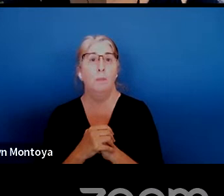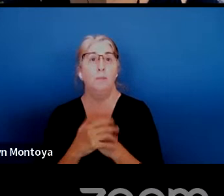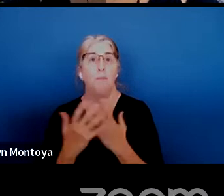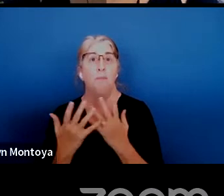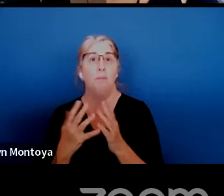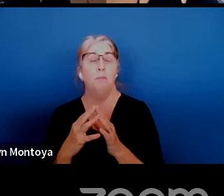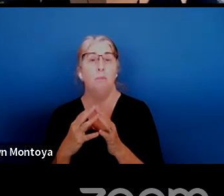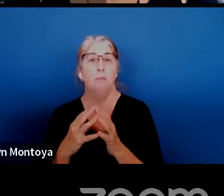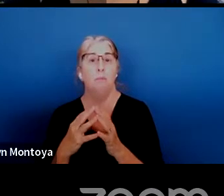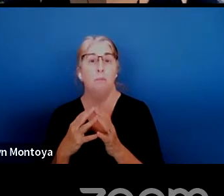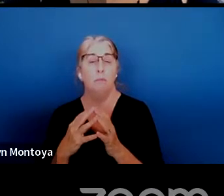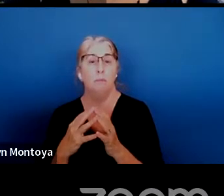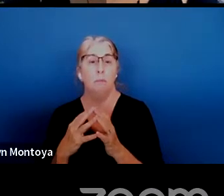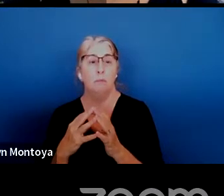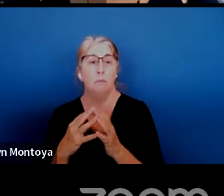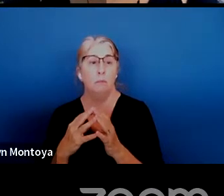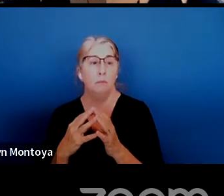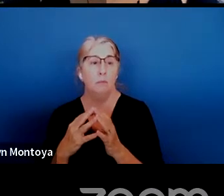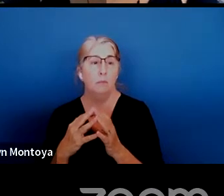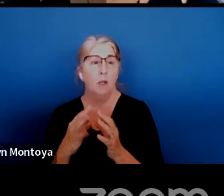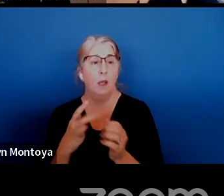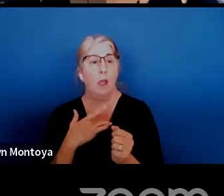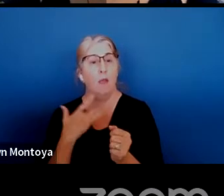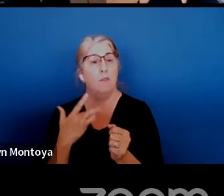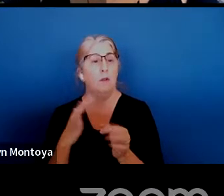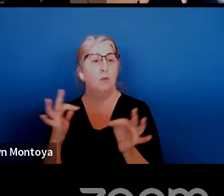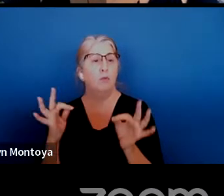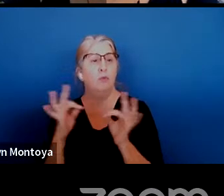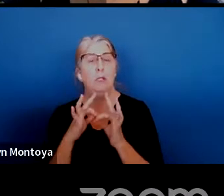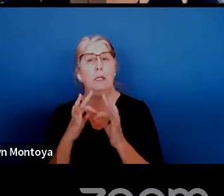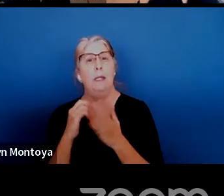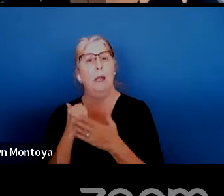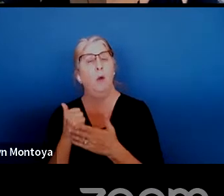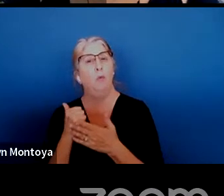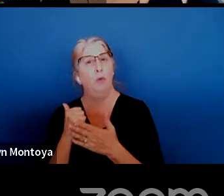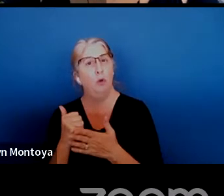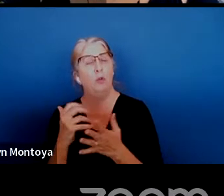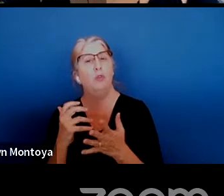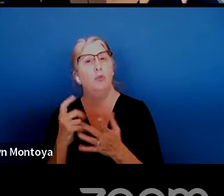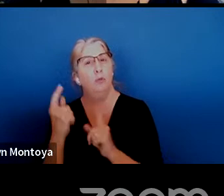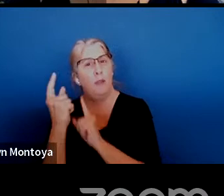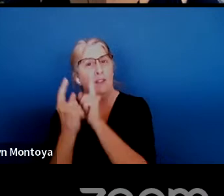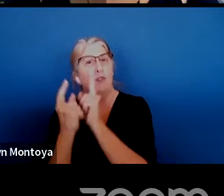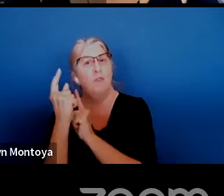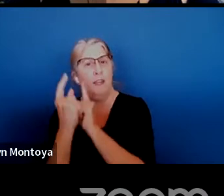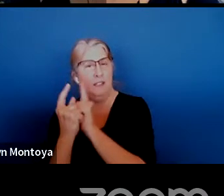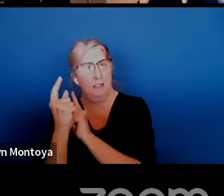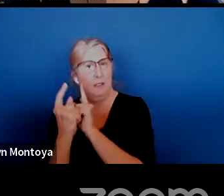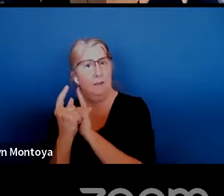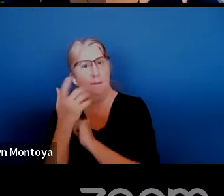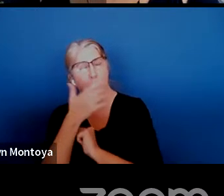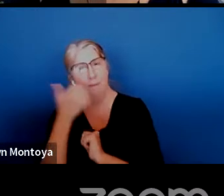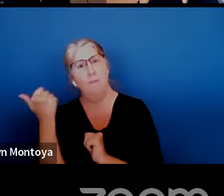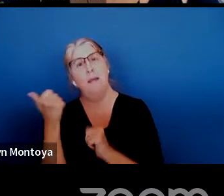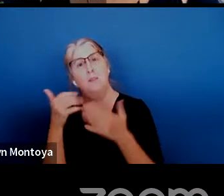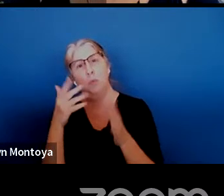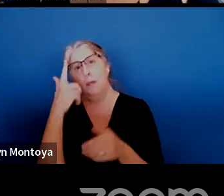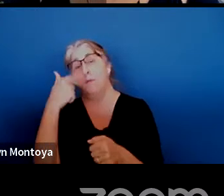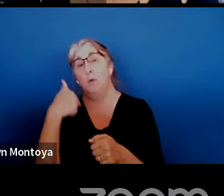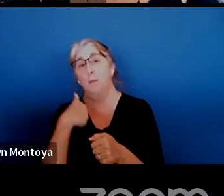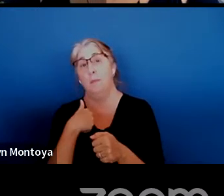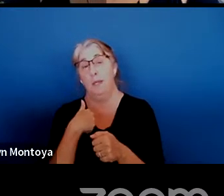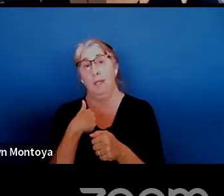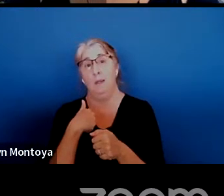Basically, I find it helpful to try to get that face-to-face time. That's the best way for me. That's